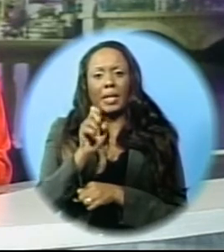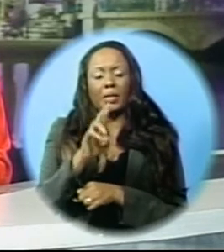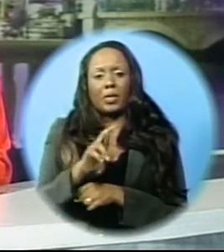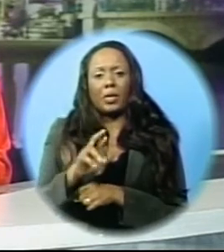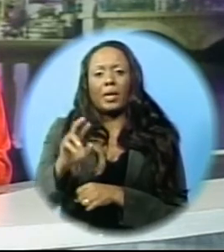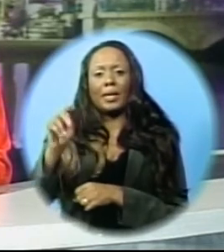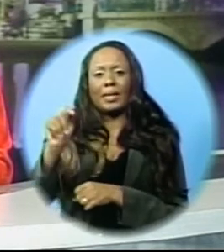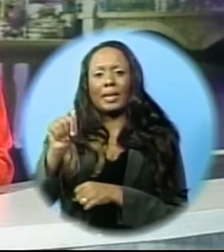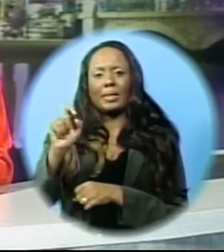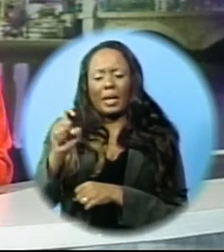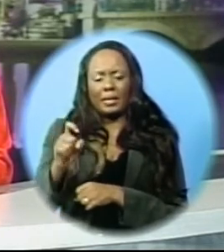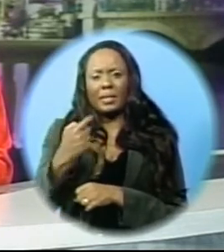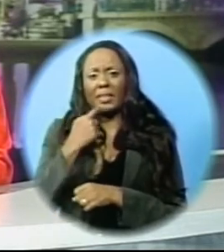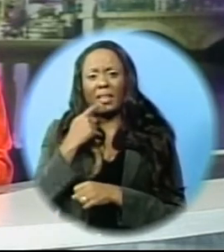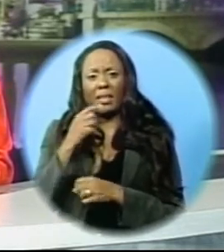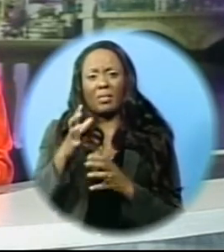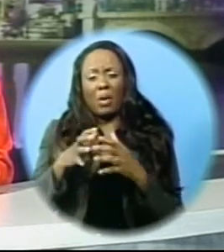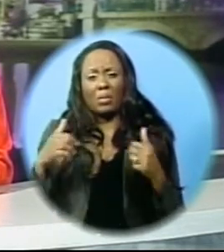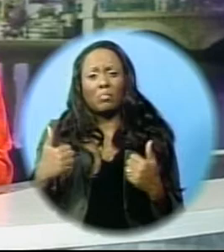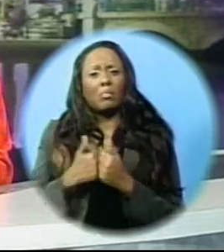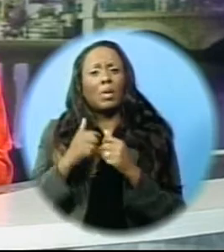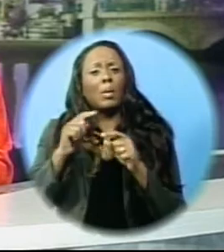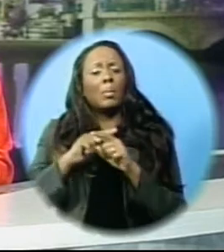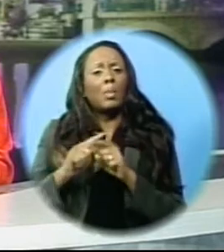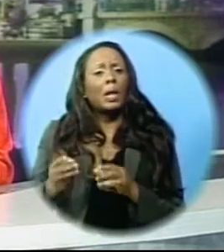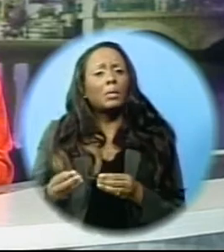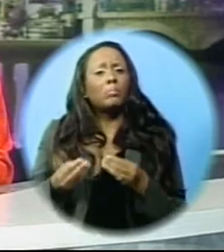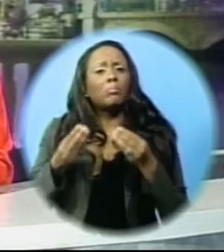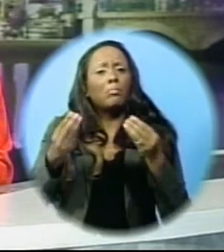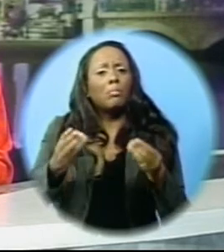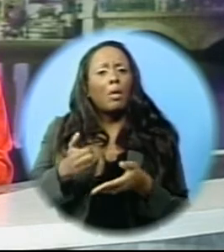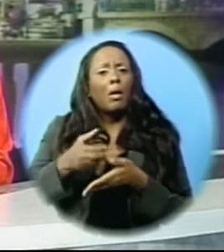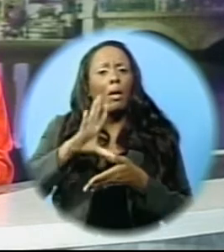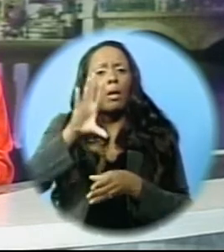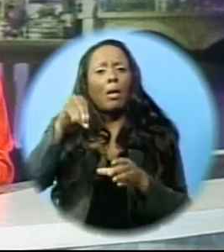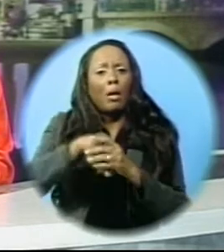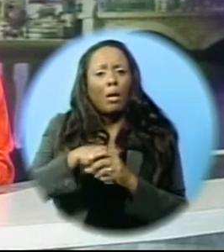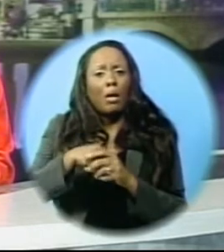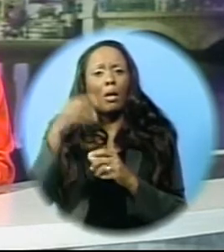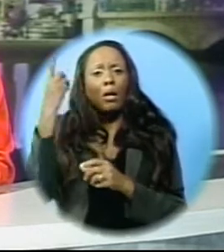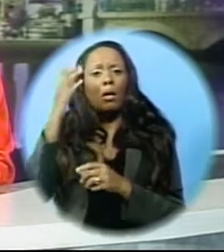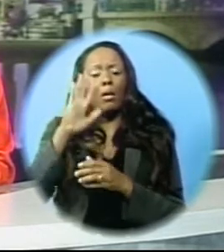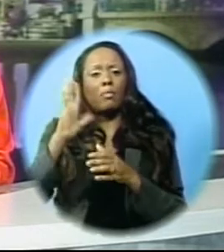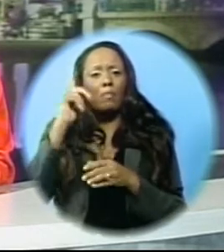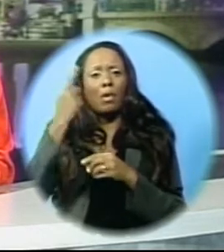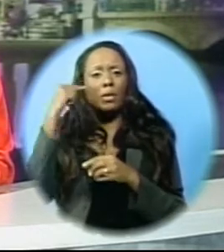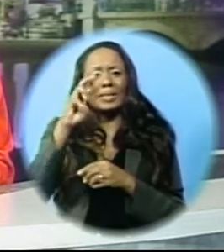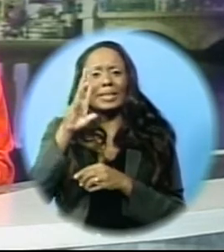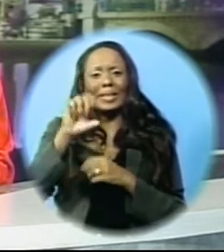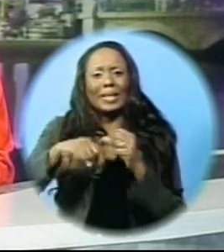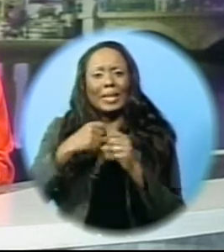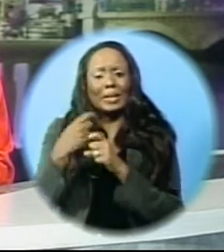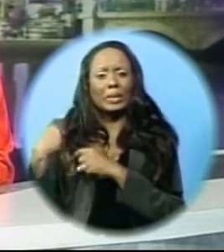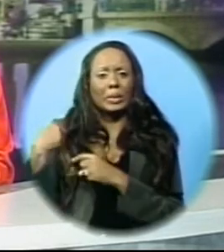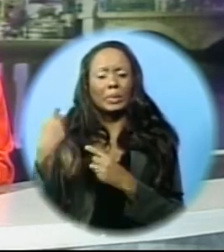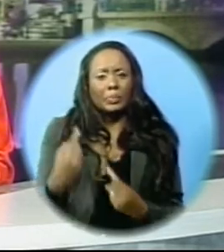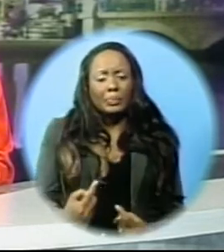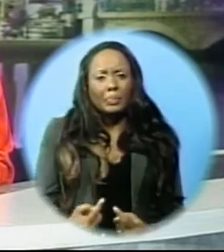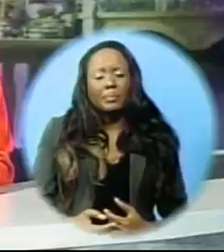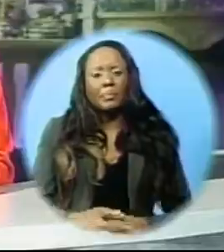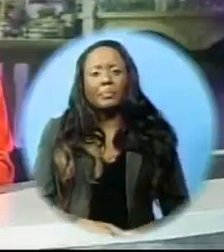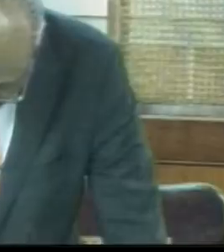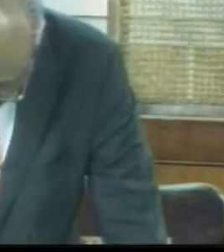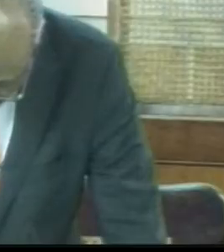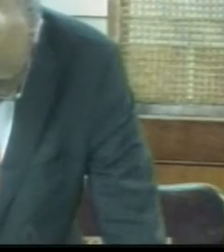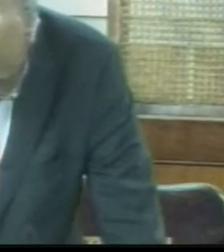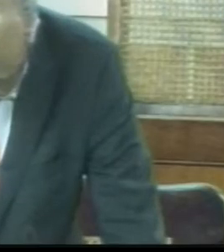despite its challenges, the sector has been contributing steadily to the gross domestic product over the past 6 years.